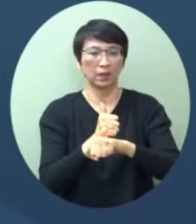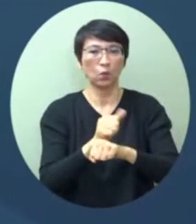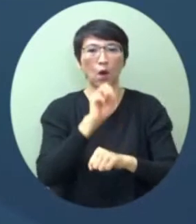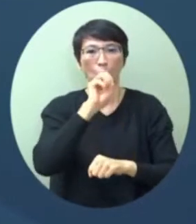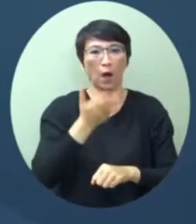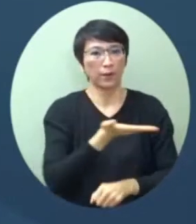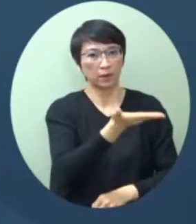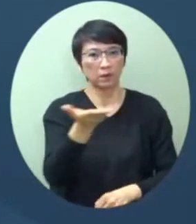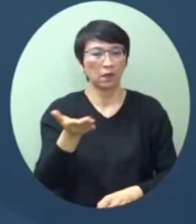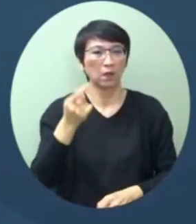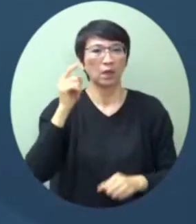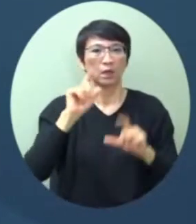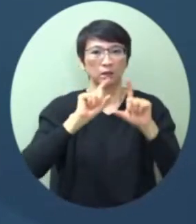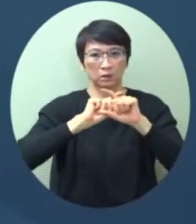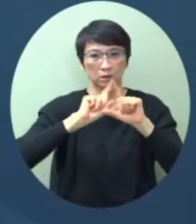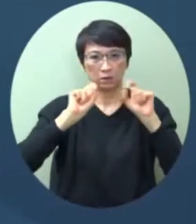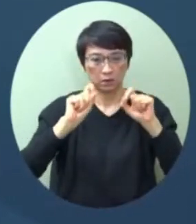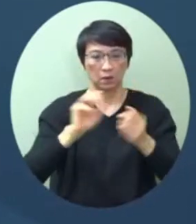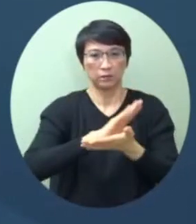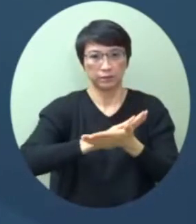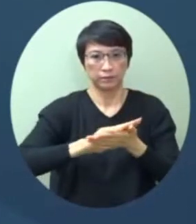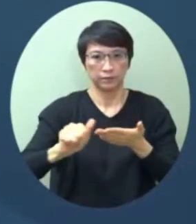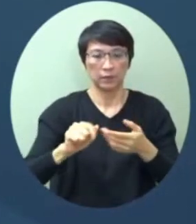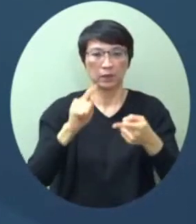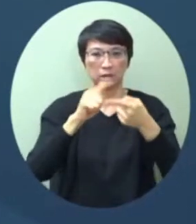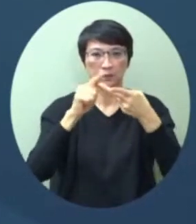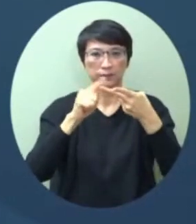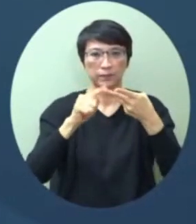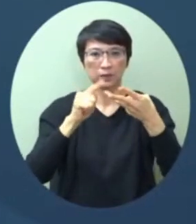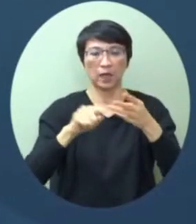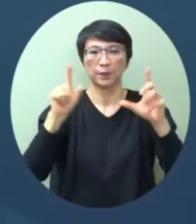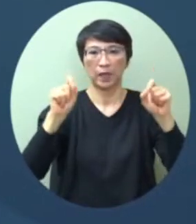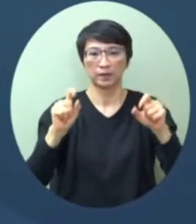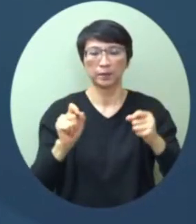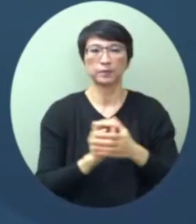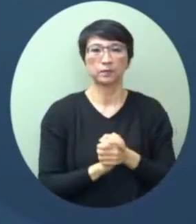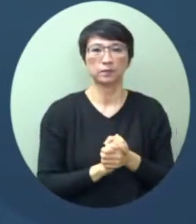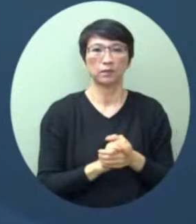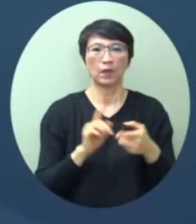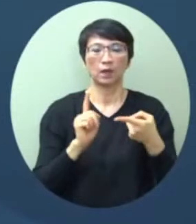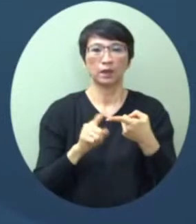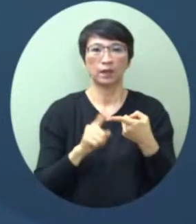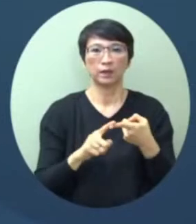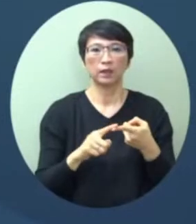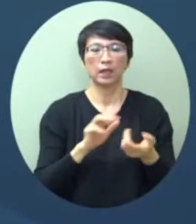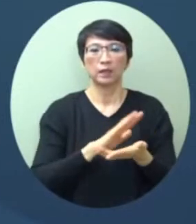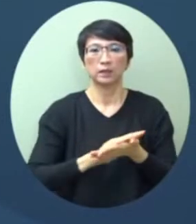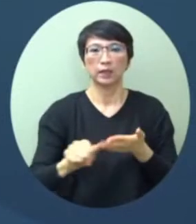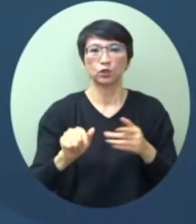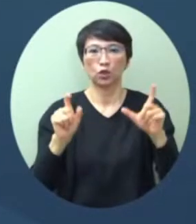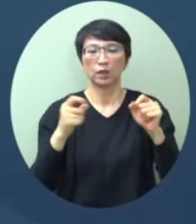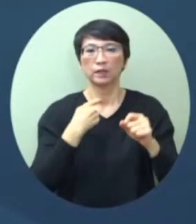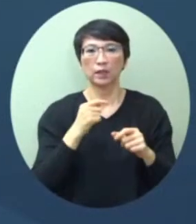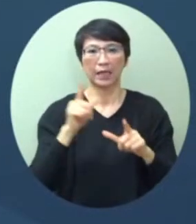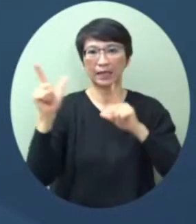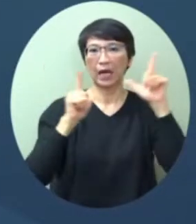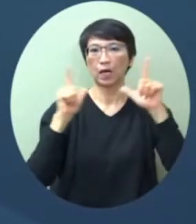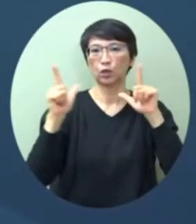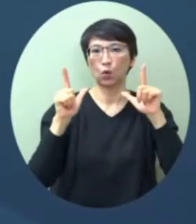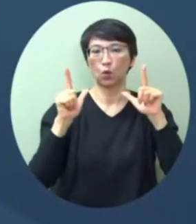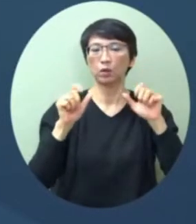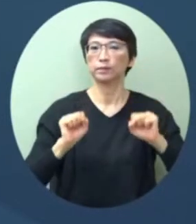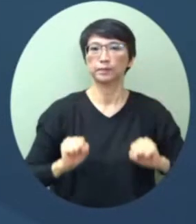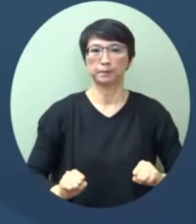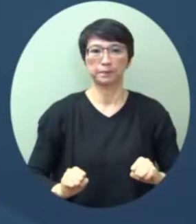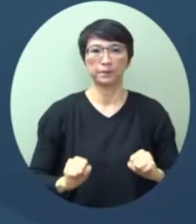take this opportunity to make the following 3 clarifications to the public categorically. First,